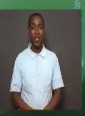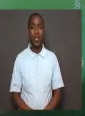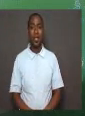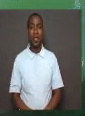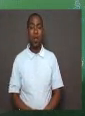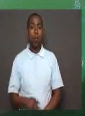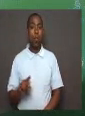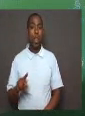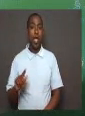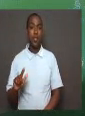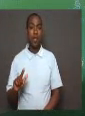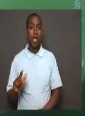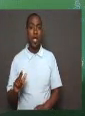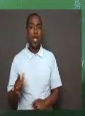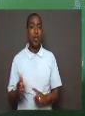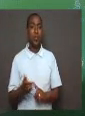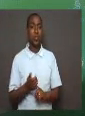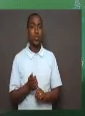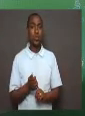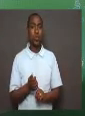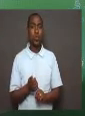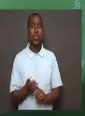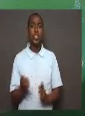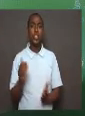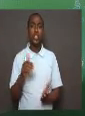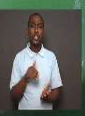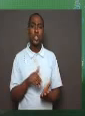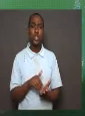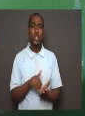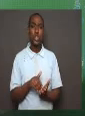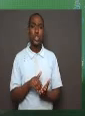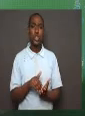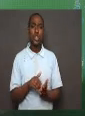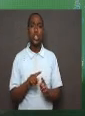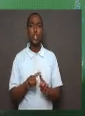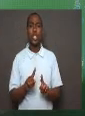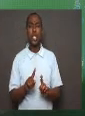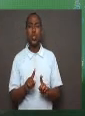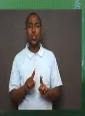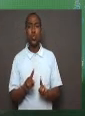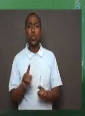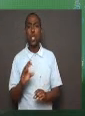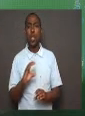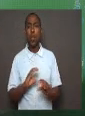Plasma contains thousands of different chemicals,